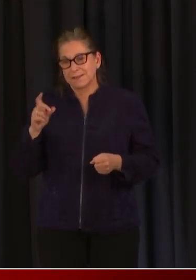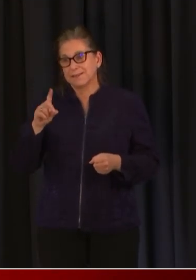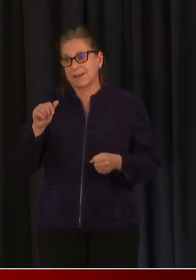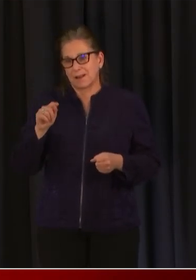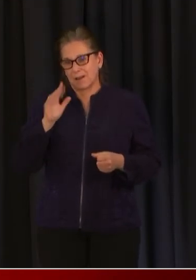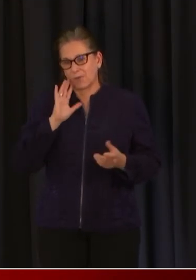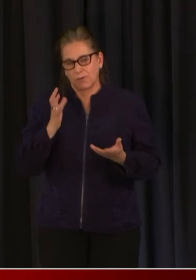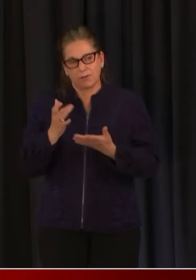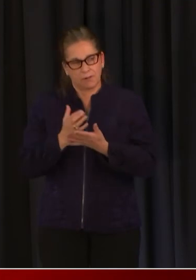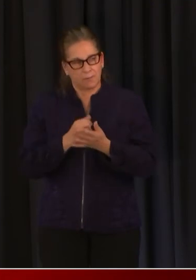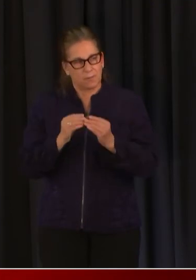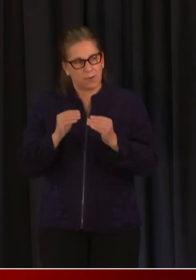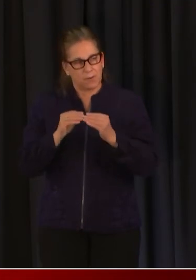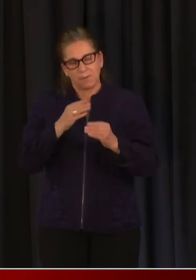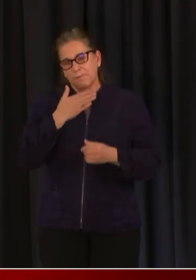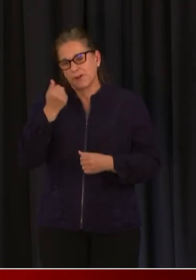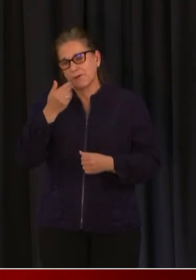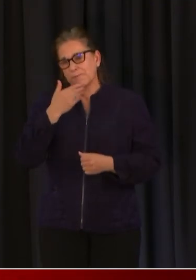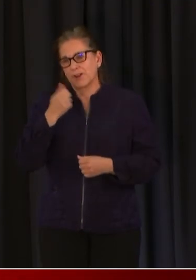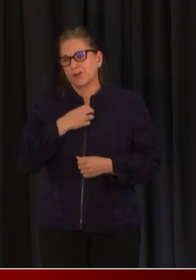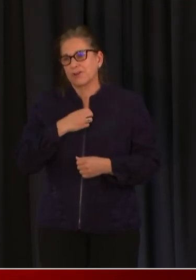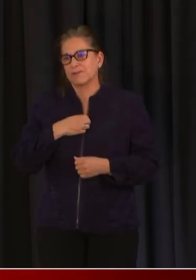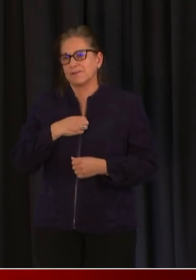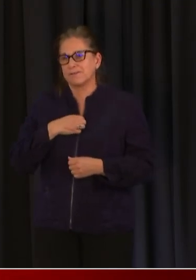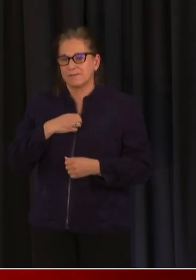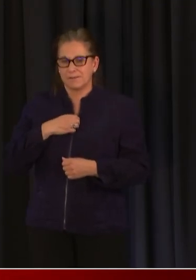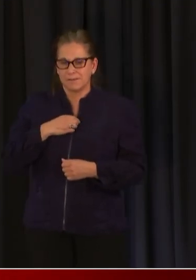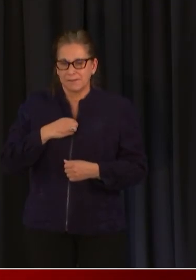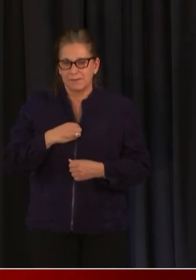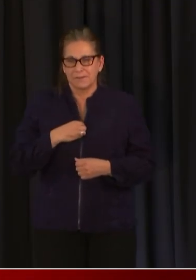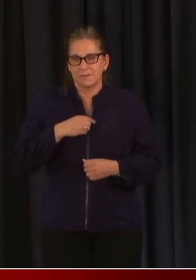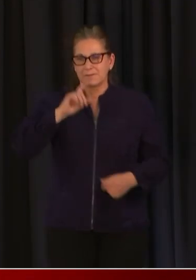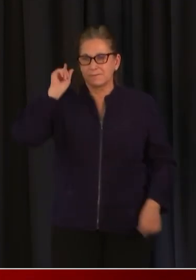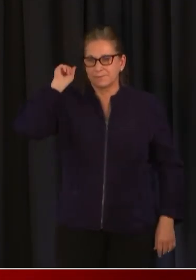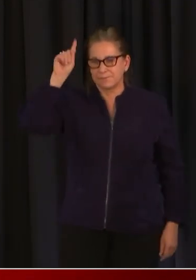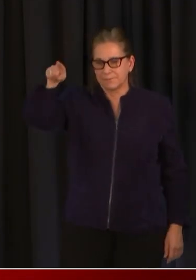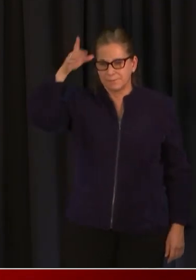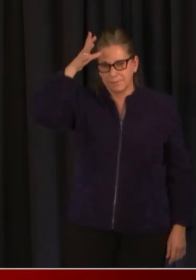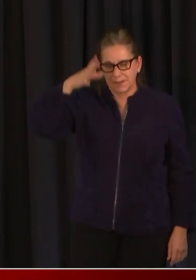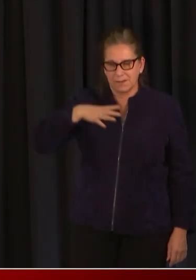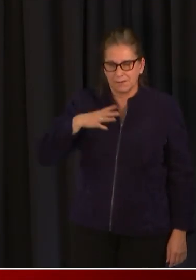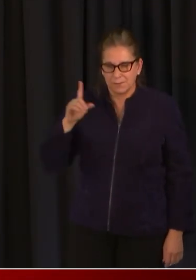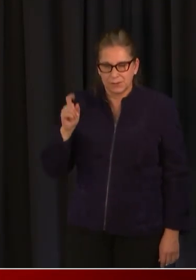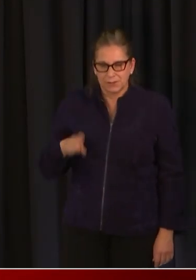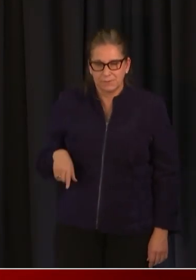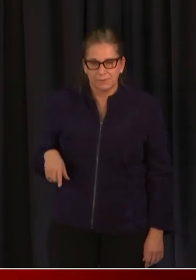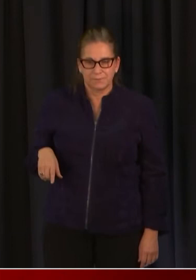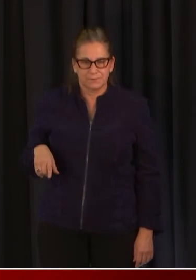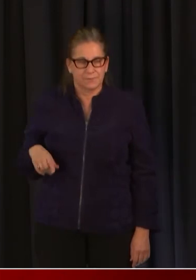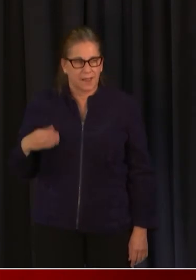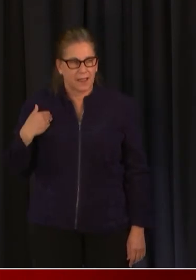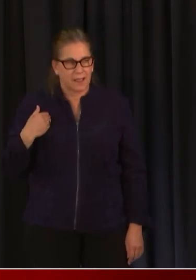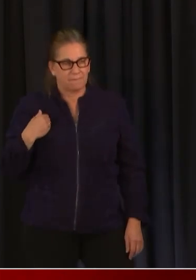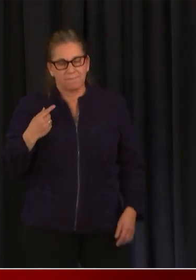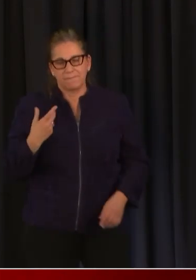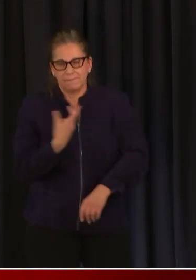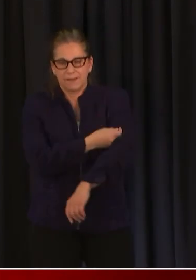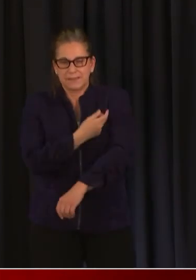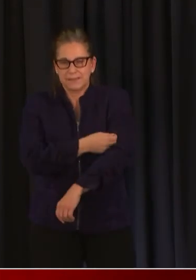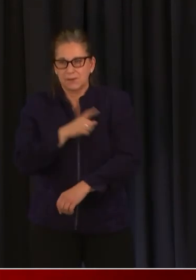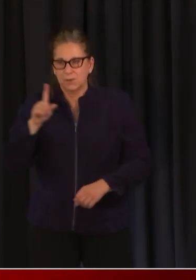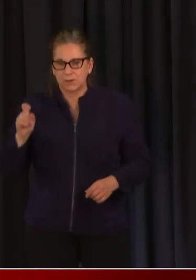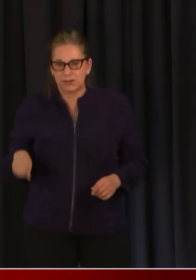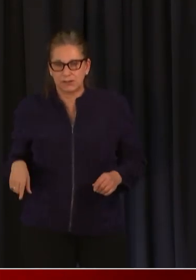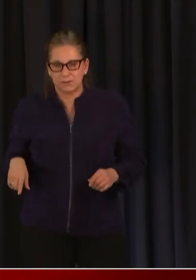better. Yes. So a couple of vaccine follow-ups and then a couple unrelated questions. I'm curious if DC saw